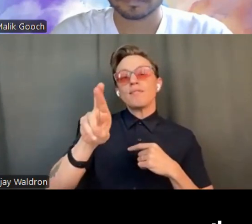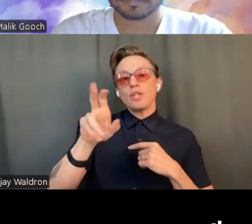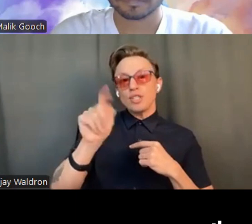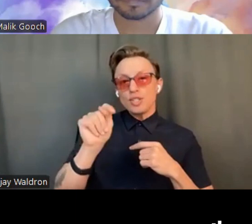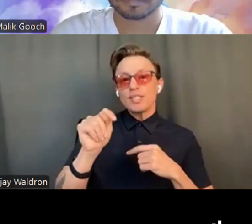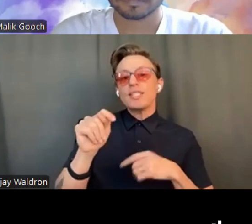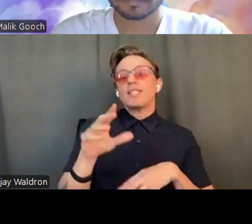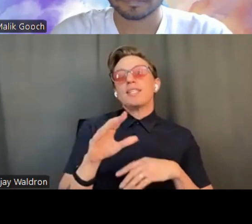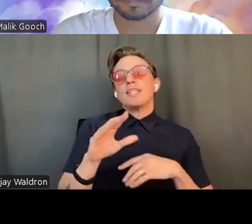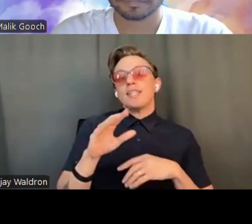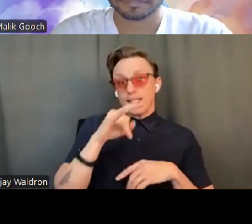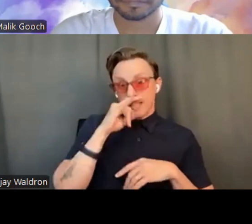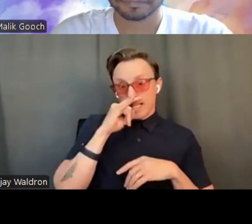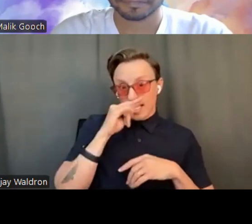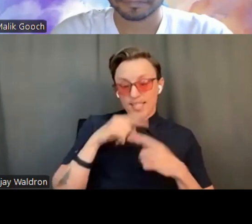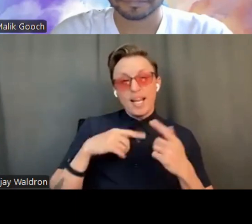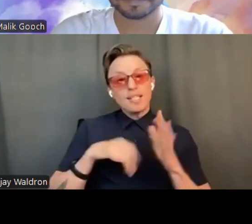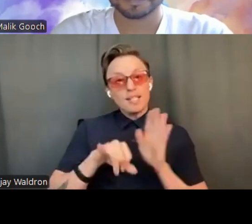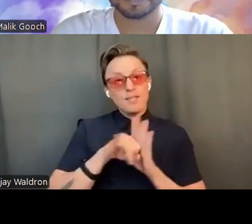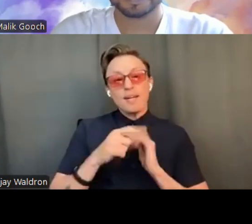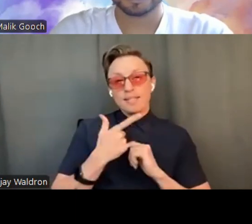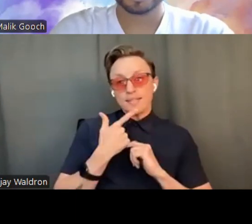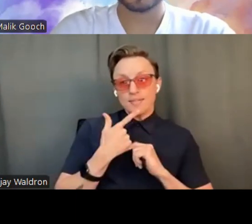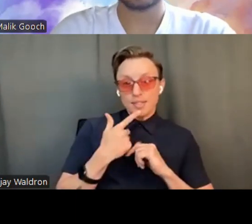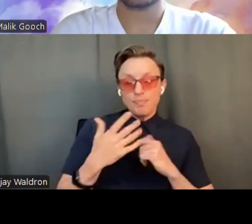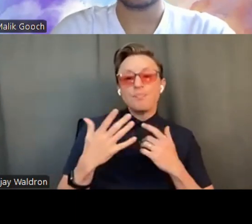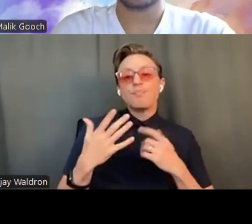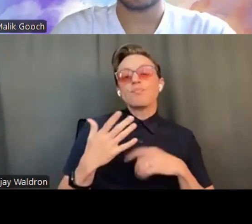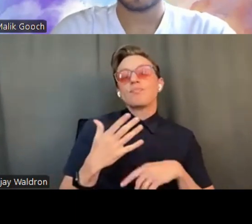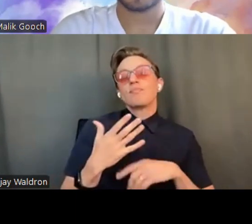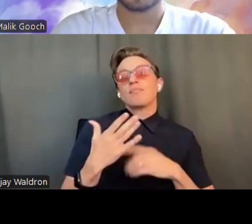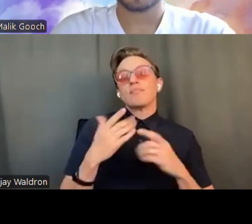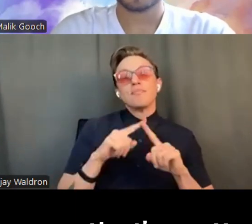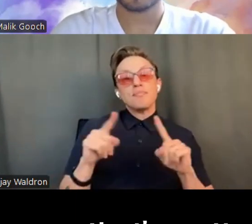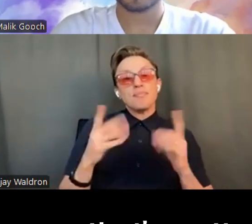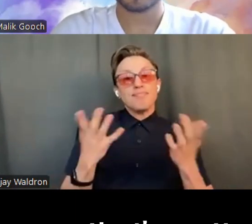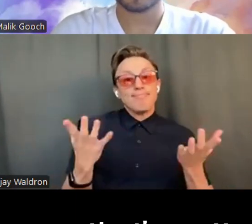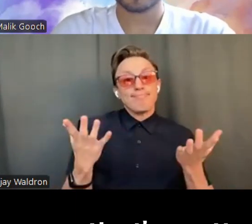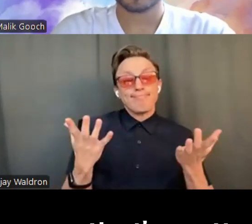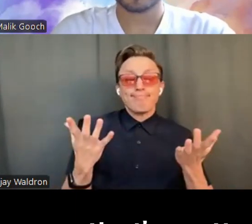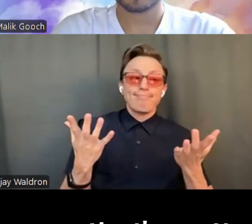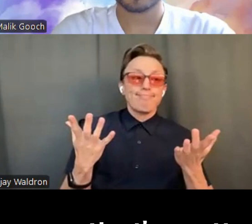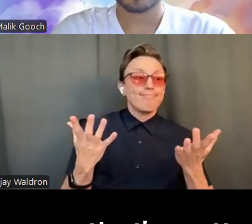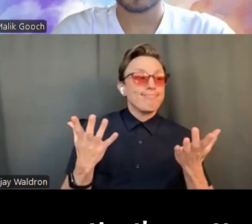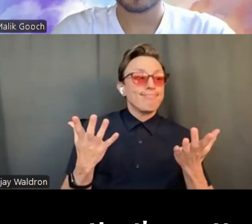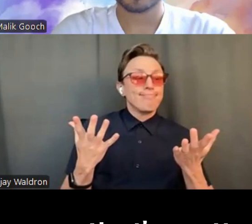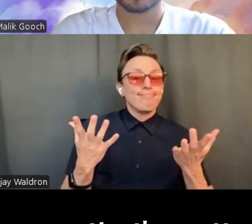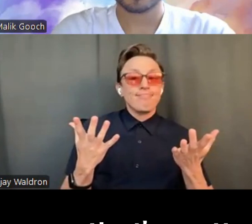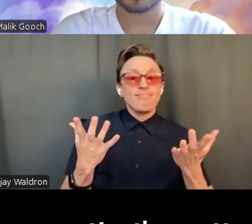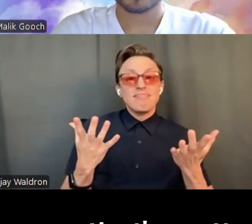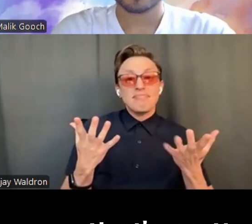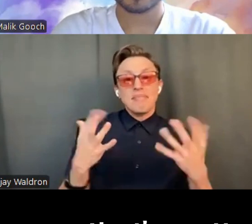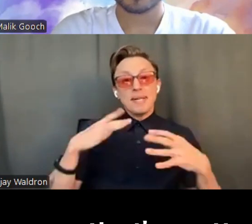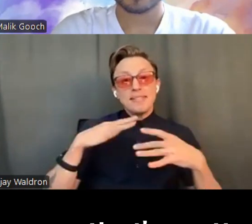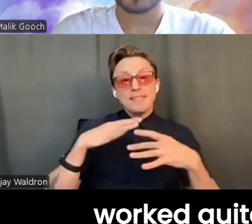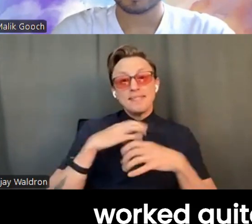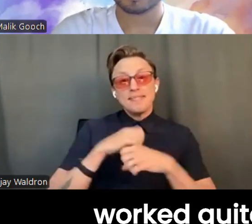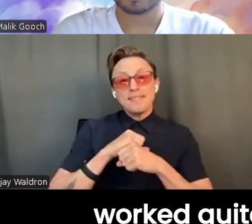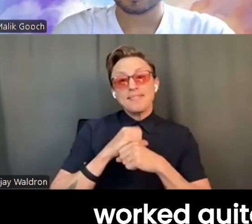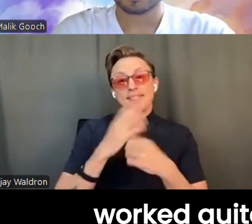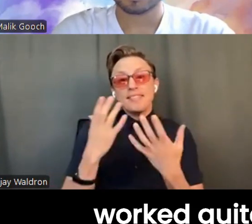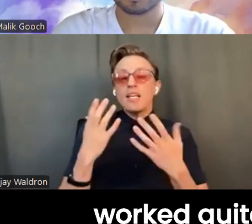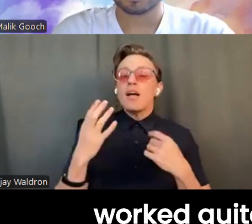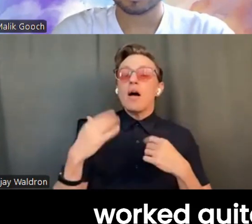lesbian, very garden variety, but I that's pretty much all there is to me. I have